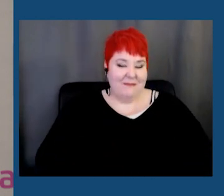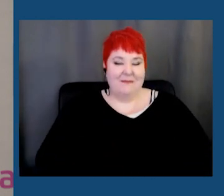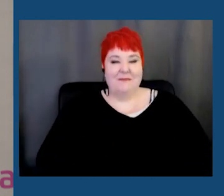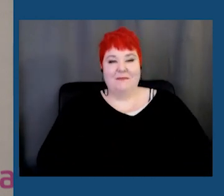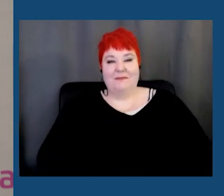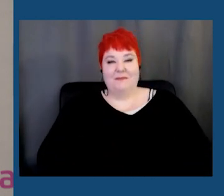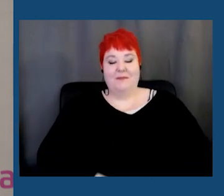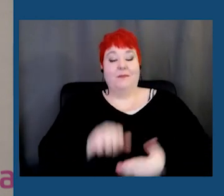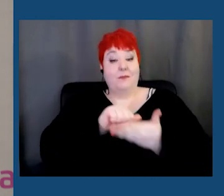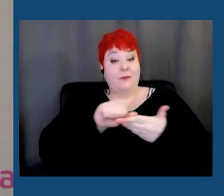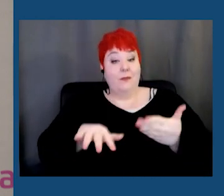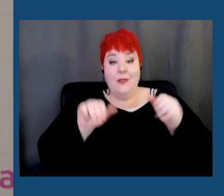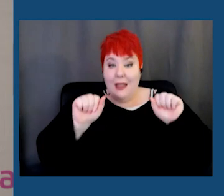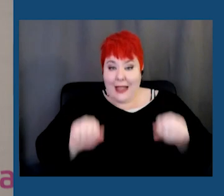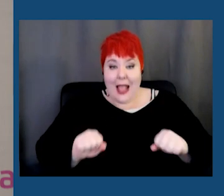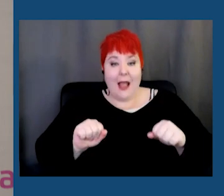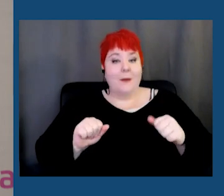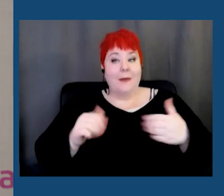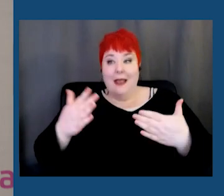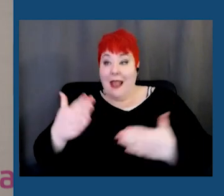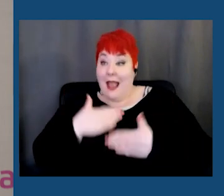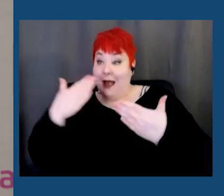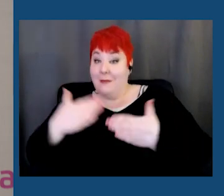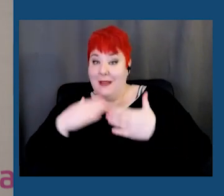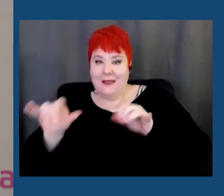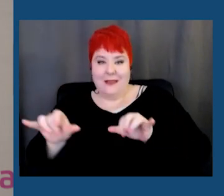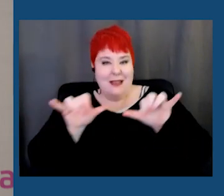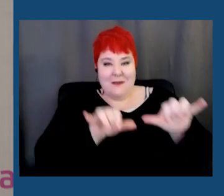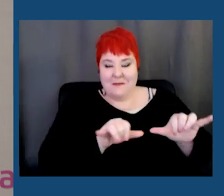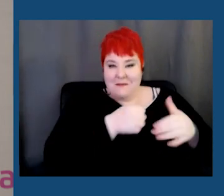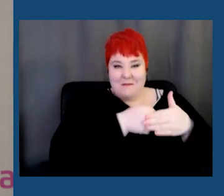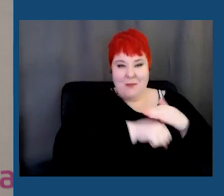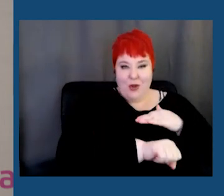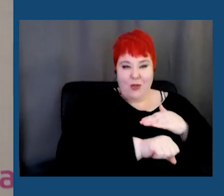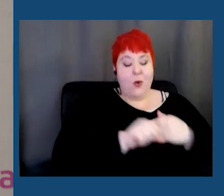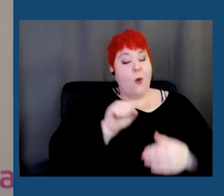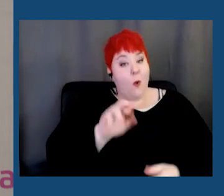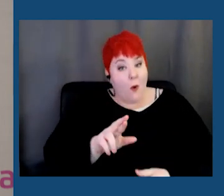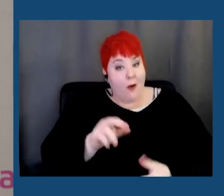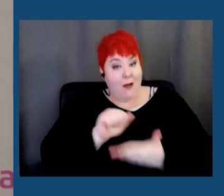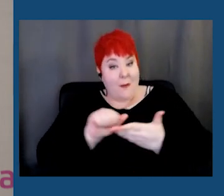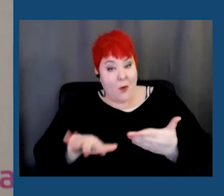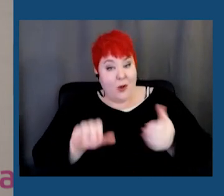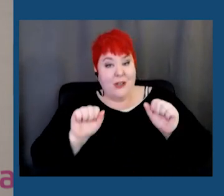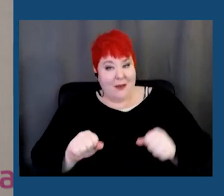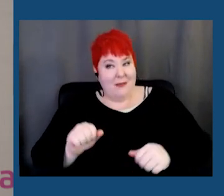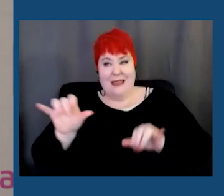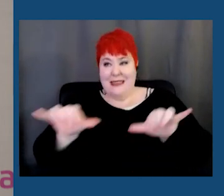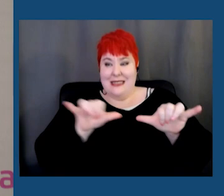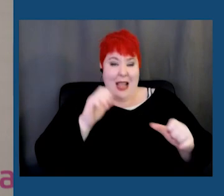Abortion can be as joyful as a birth, or as emotionally complicated as one.